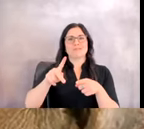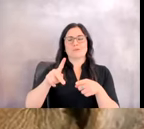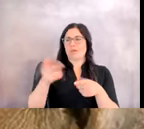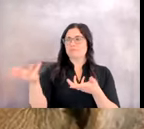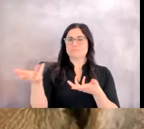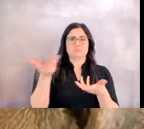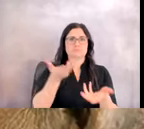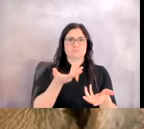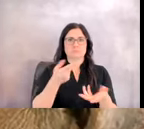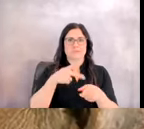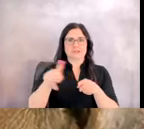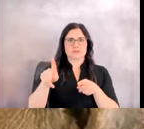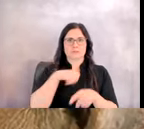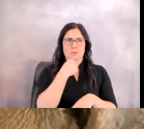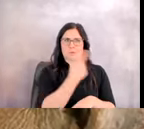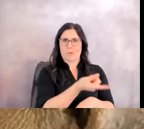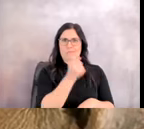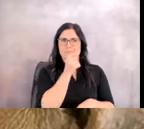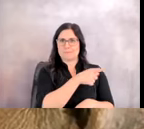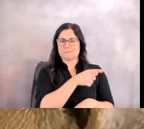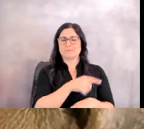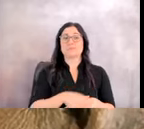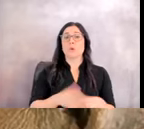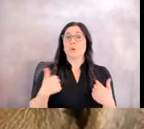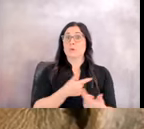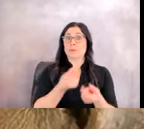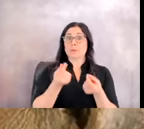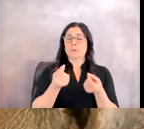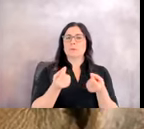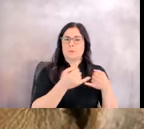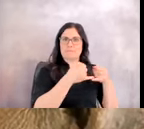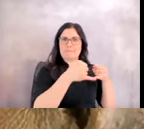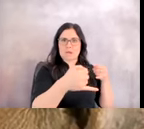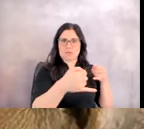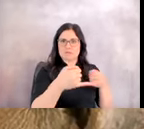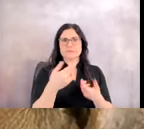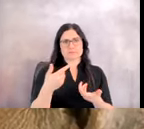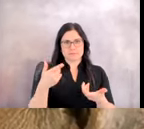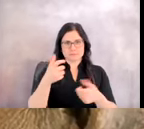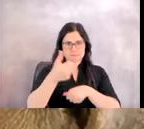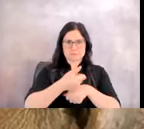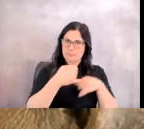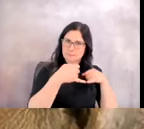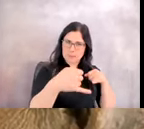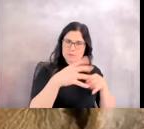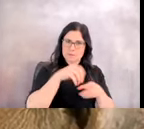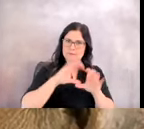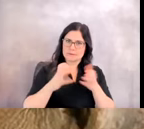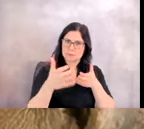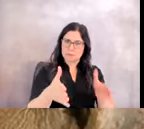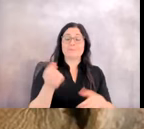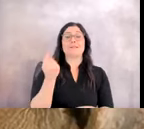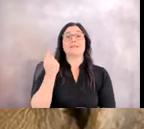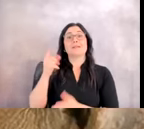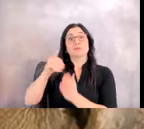anything. And it's just a part of maintaining the boundaries within your classroom. But if a student